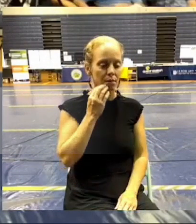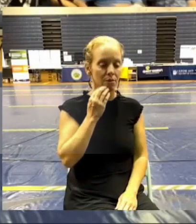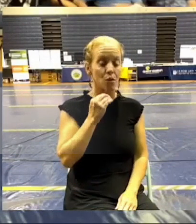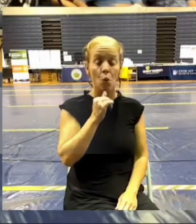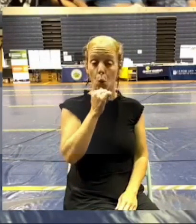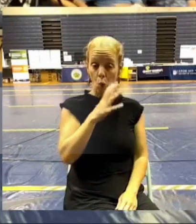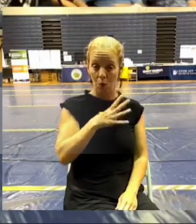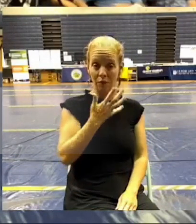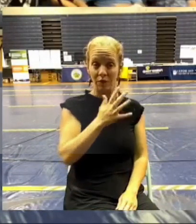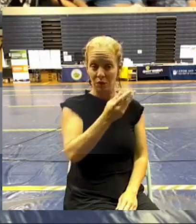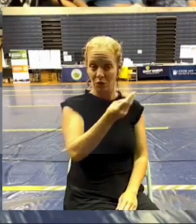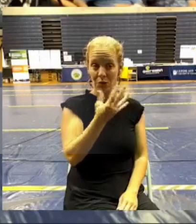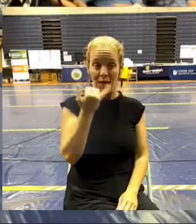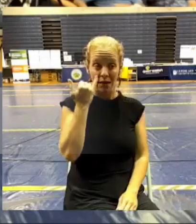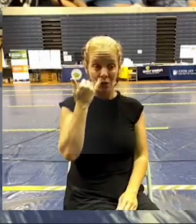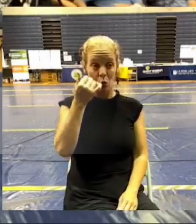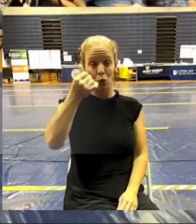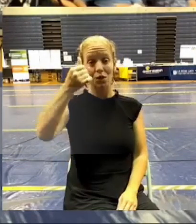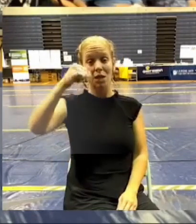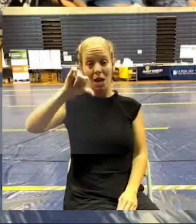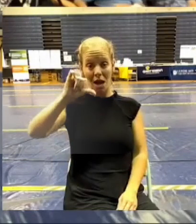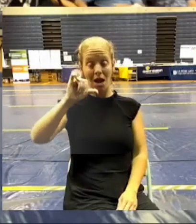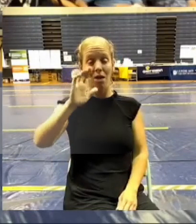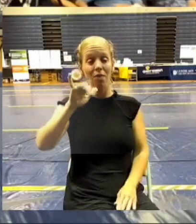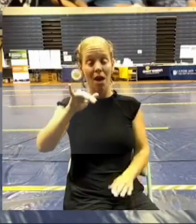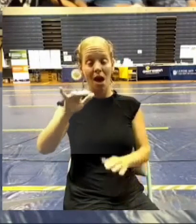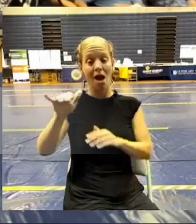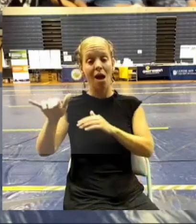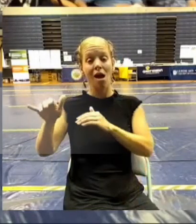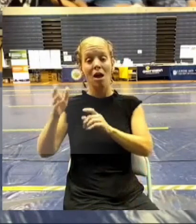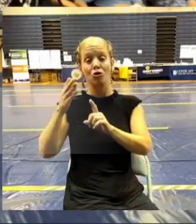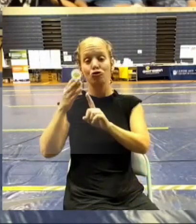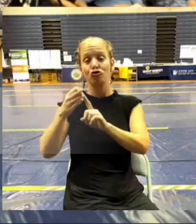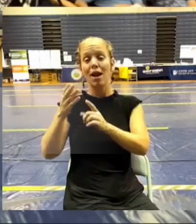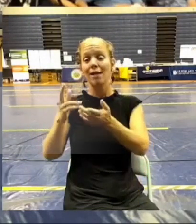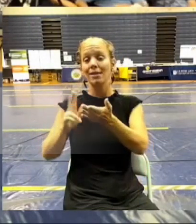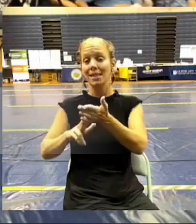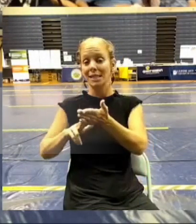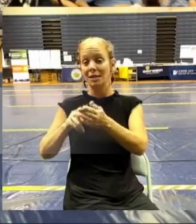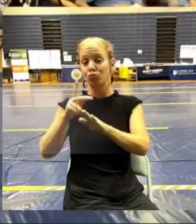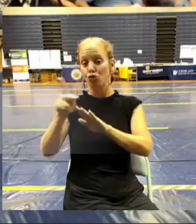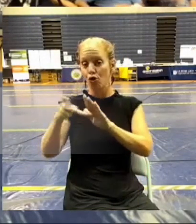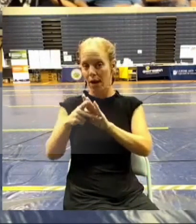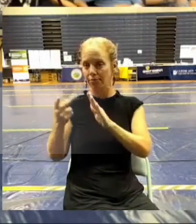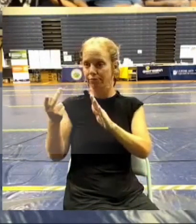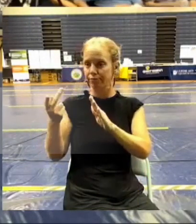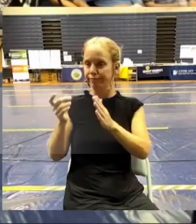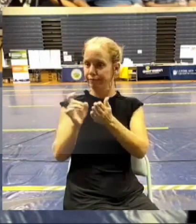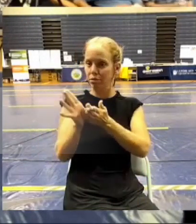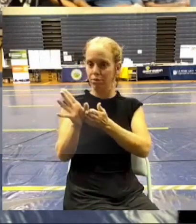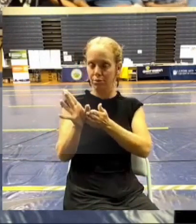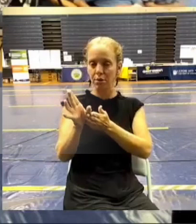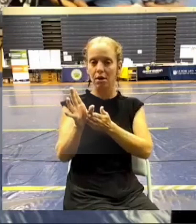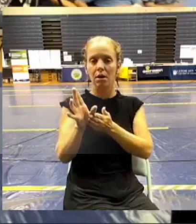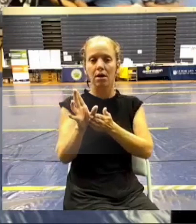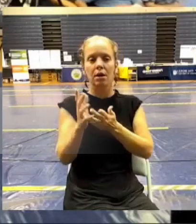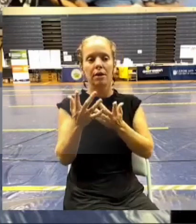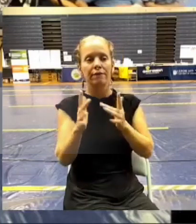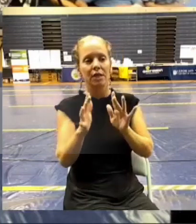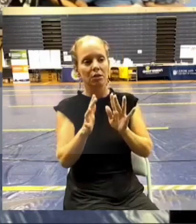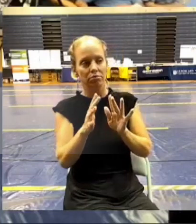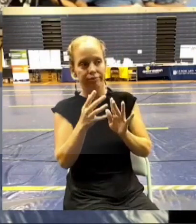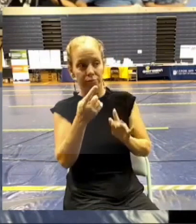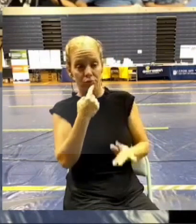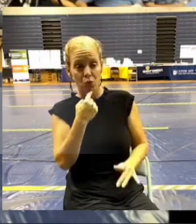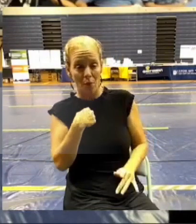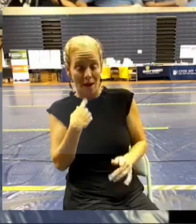if you deny, same like other, if you deny it, you can be kicked out of the direct lease program. So I was like, well, with that being said, I